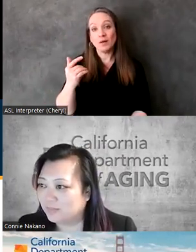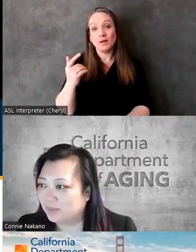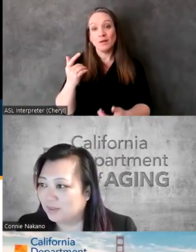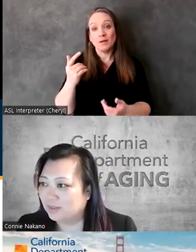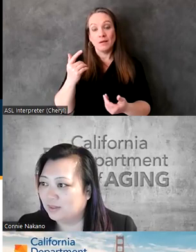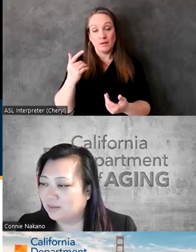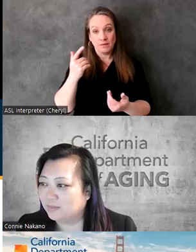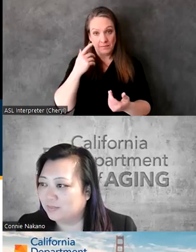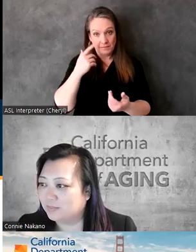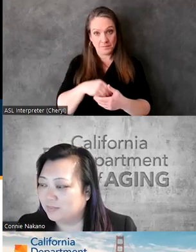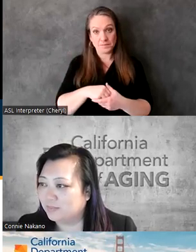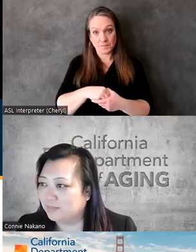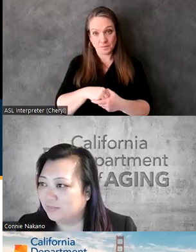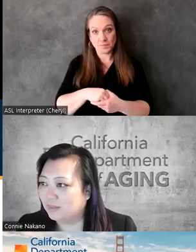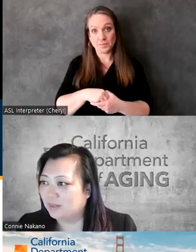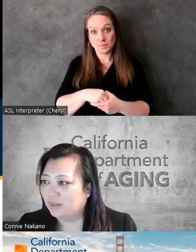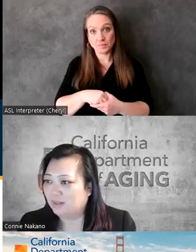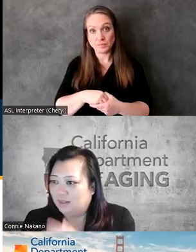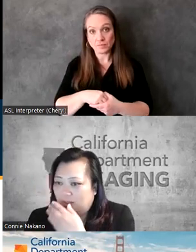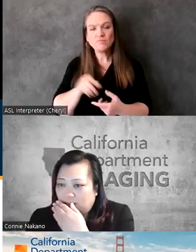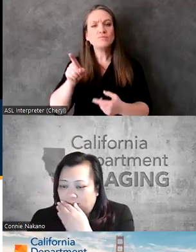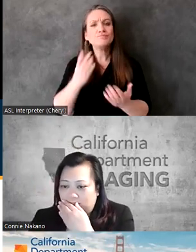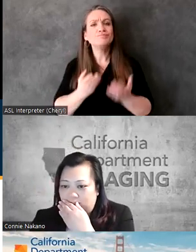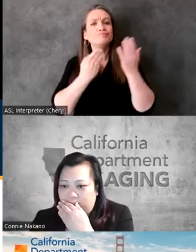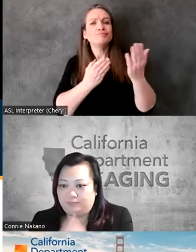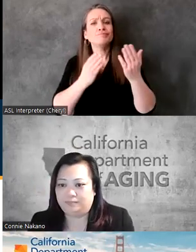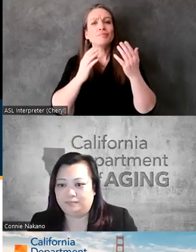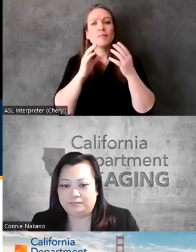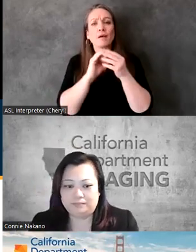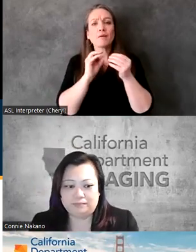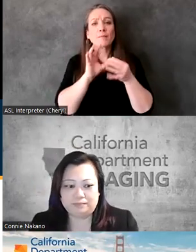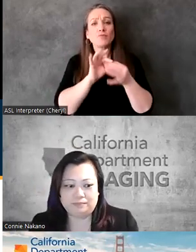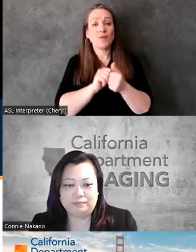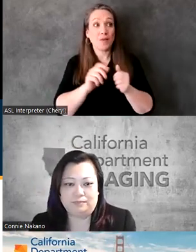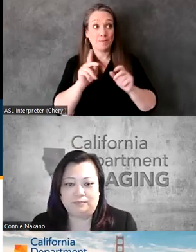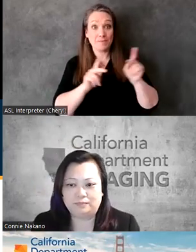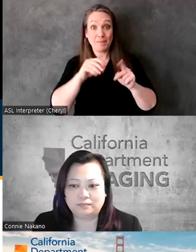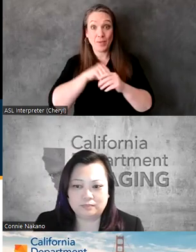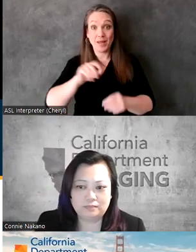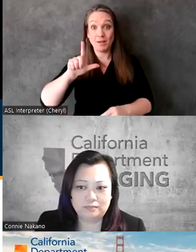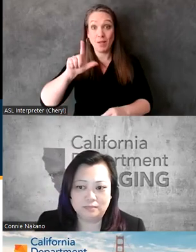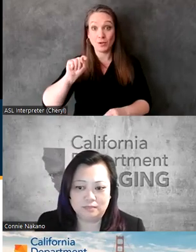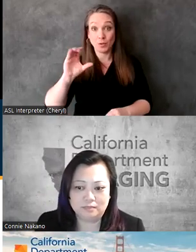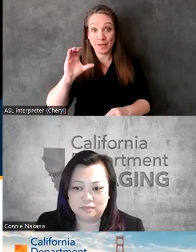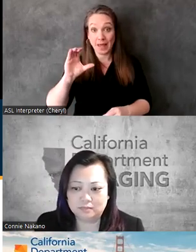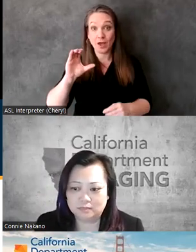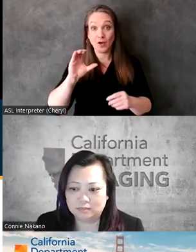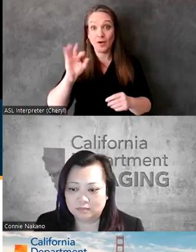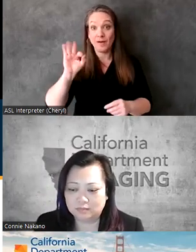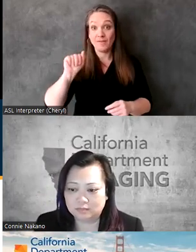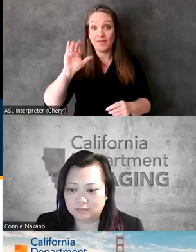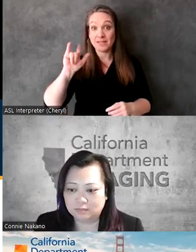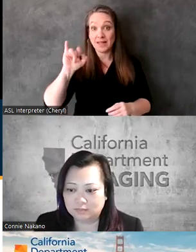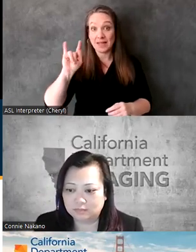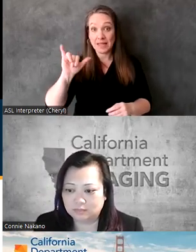about individuals in long-term care facilities who might need assistance with financial